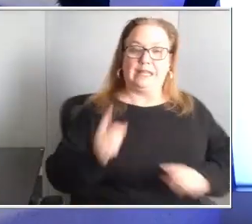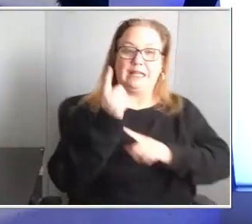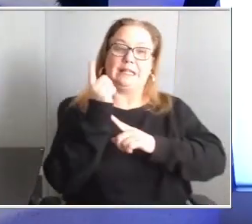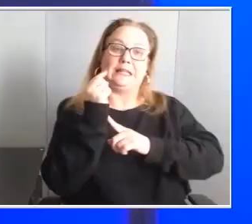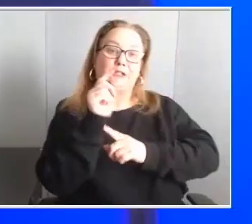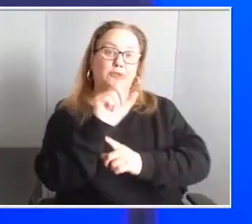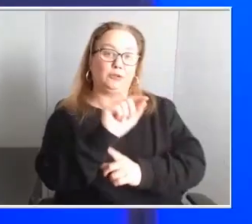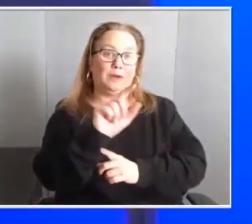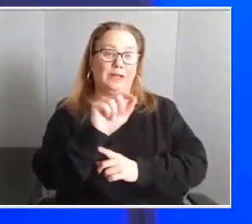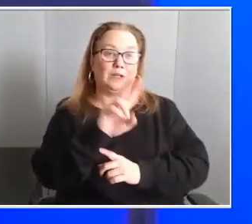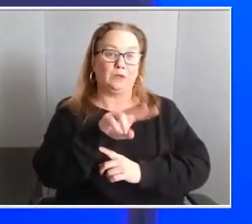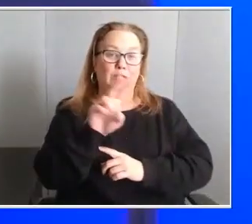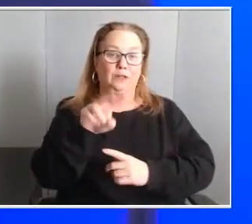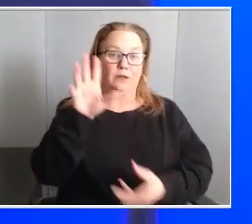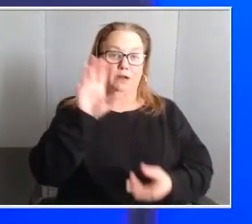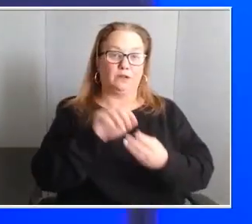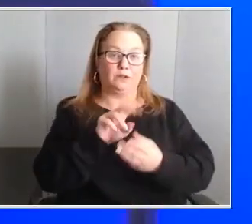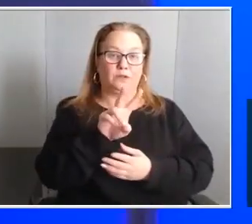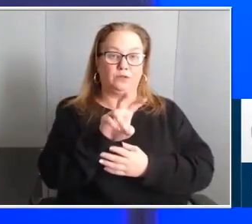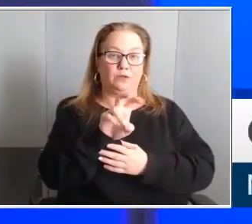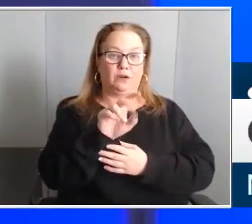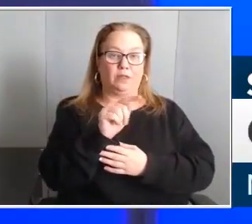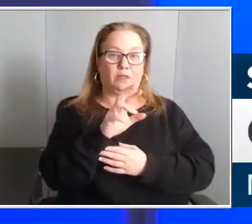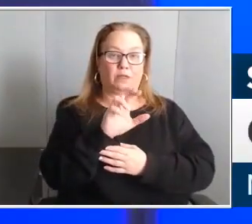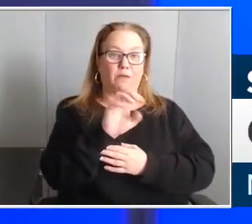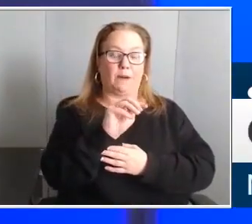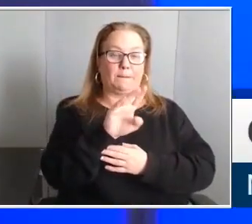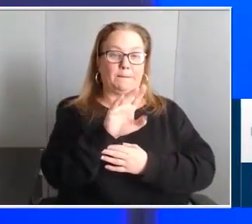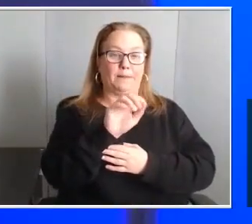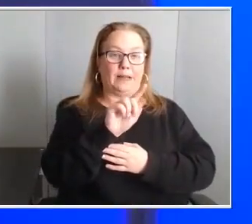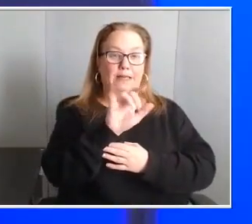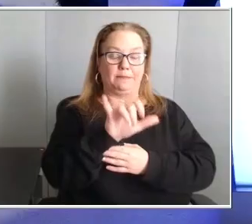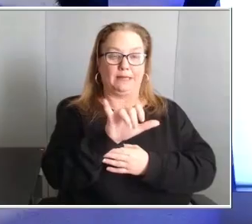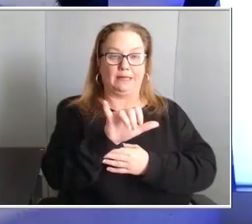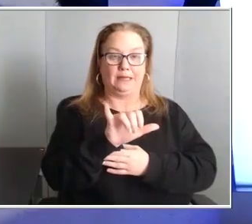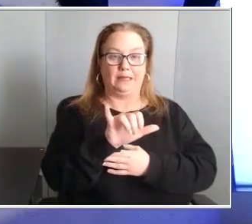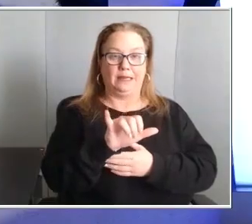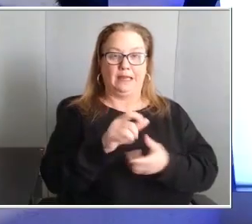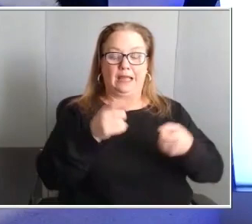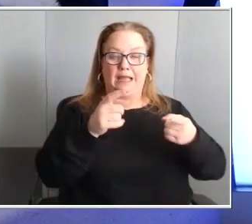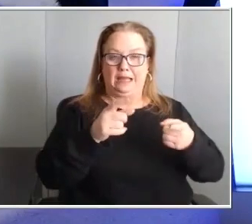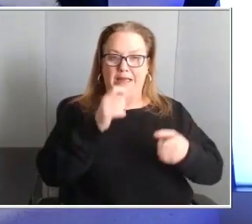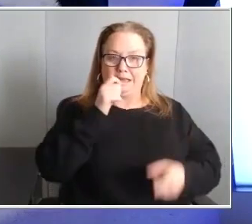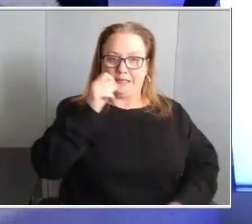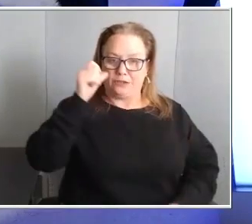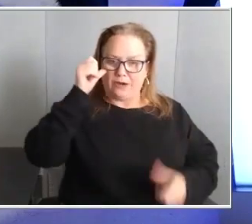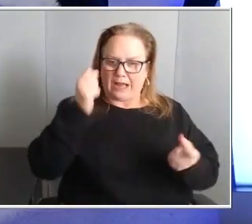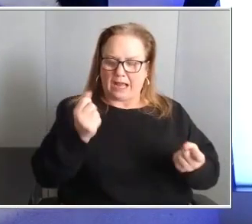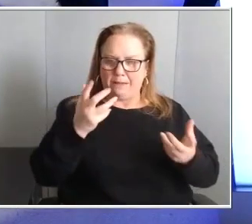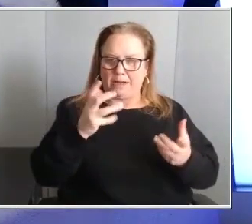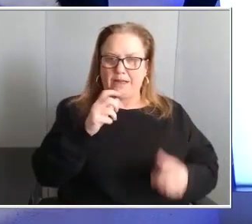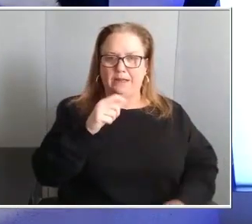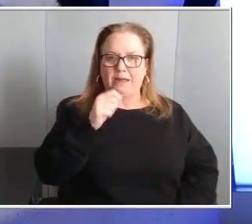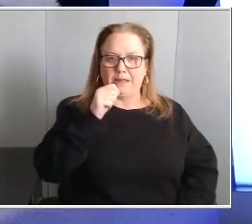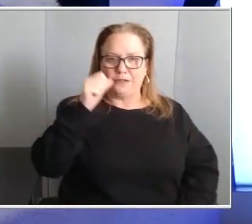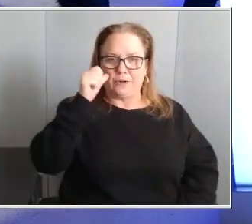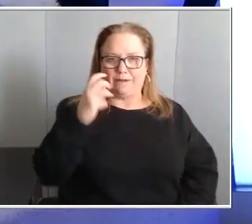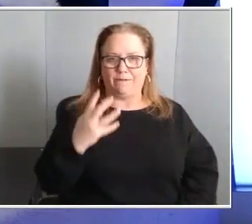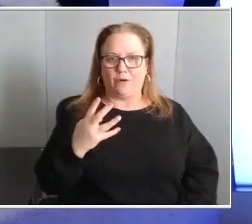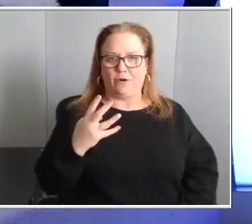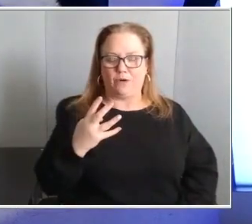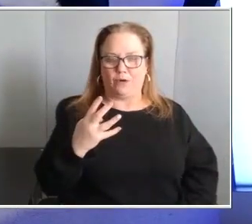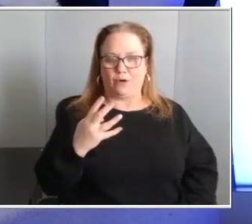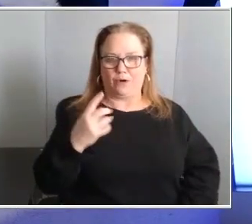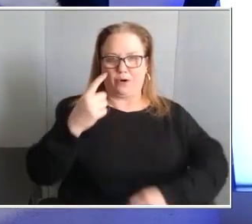2022, we did almost 200 thrombectomies. And how many did you say you did yesterday? I think we had 4 yesterday. All right, so just 4 in